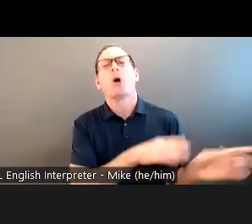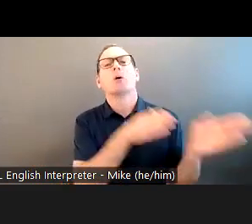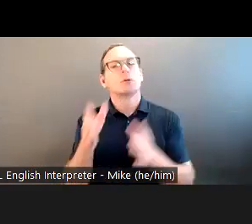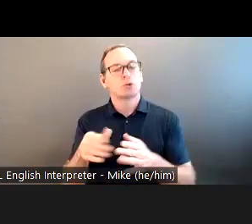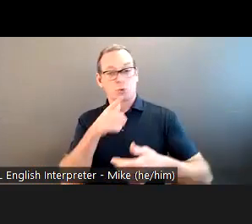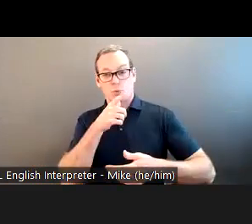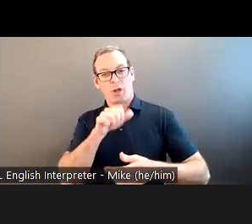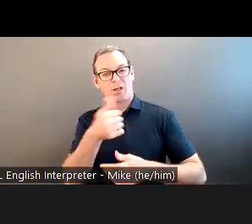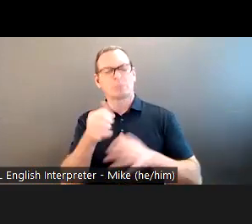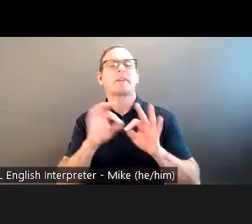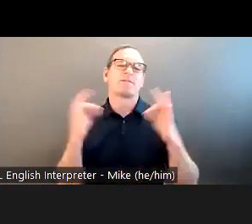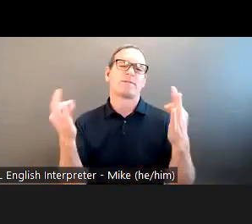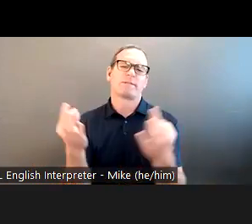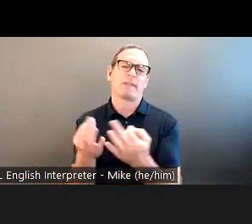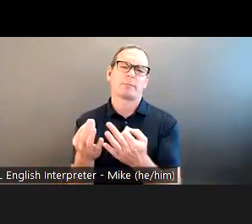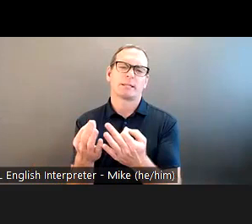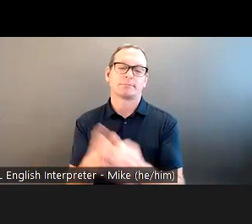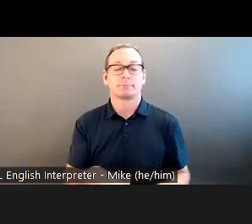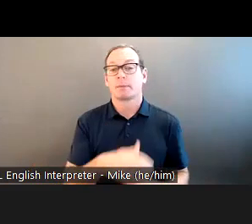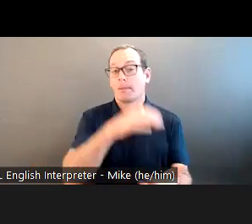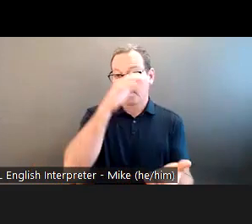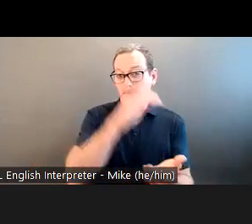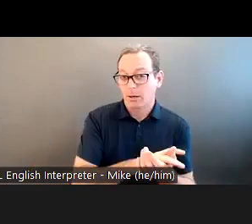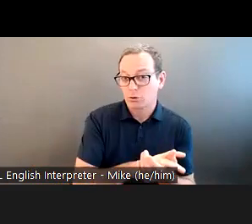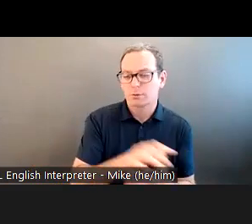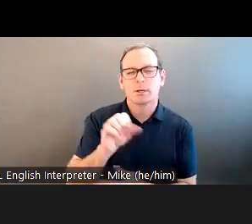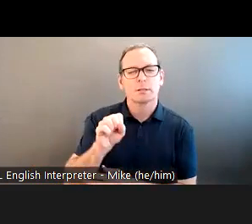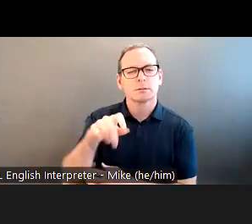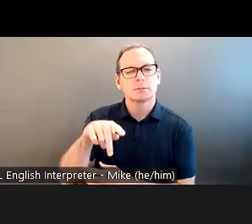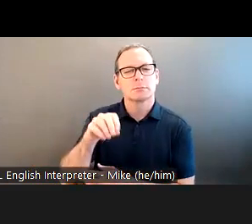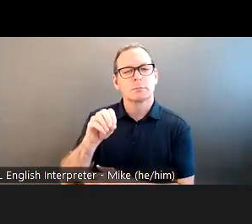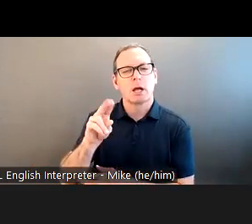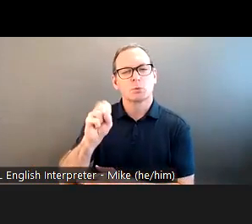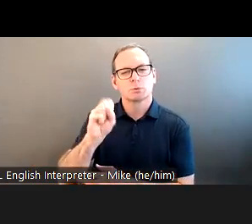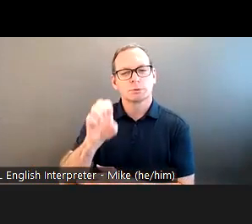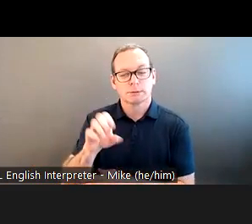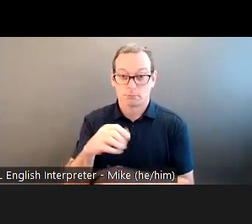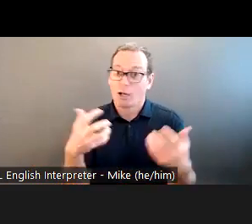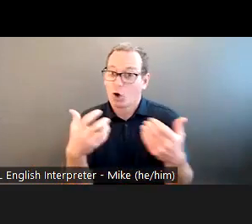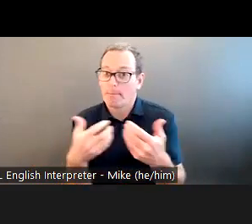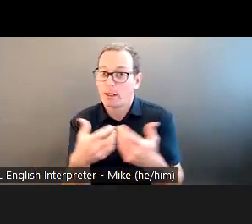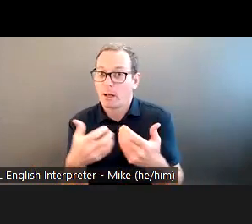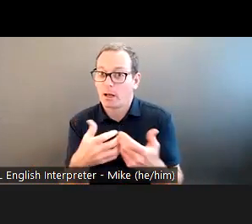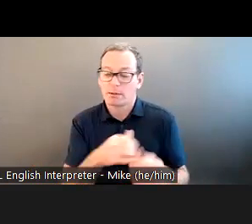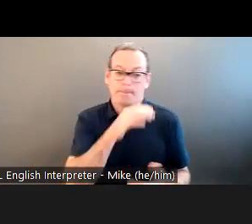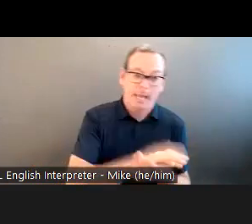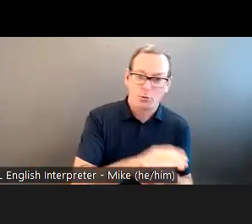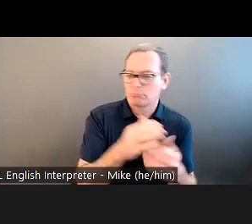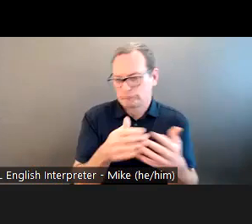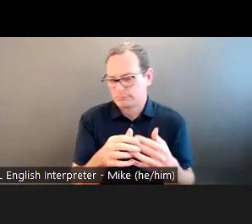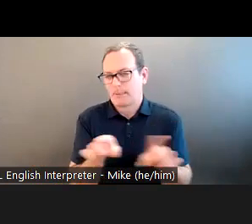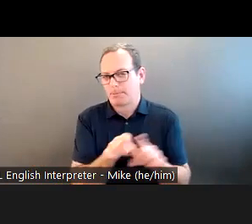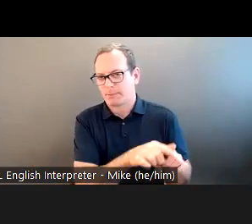or your partner. And in the definition of spouse, that's going to include common law partners. So that's someone you've been in a